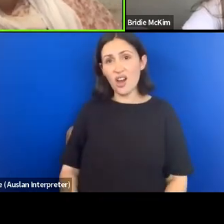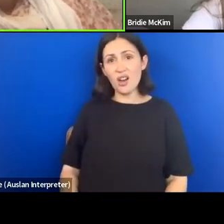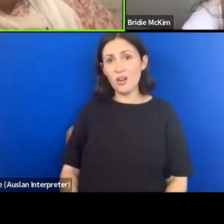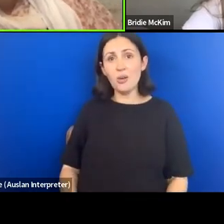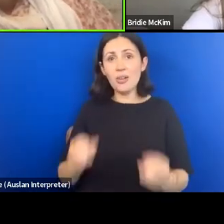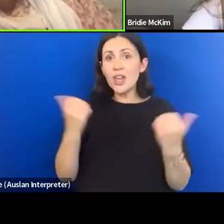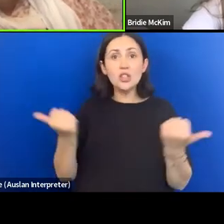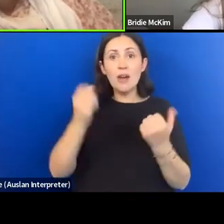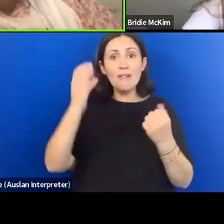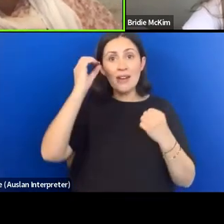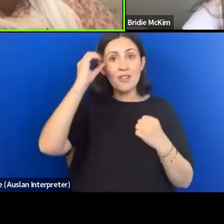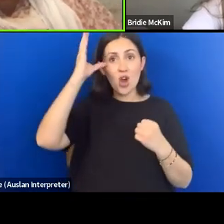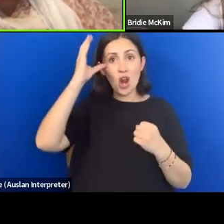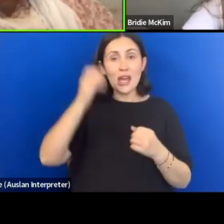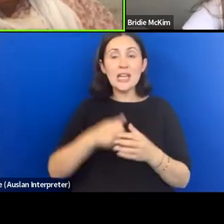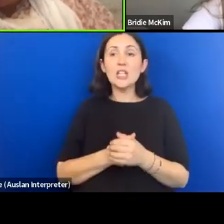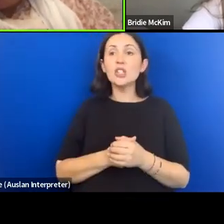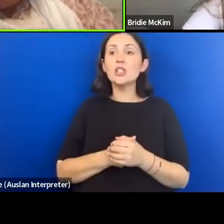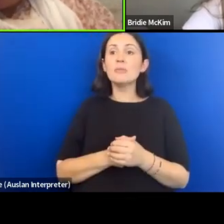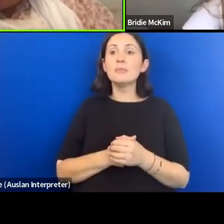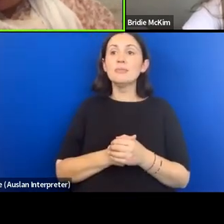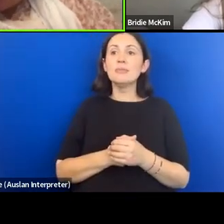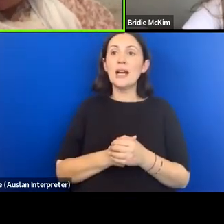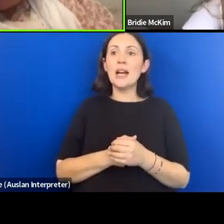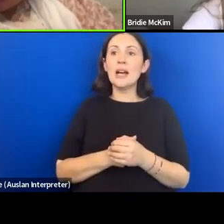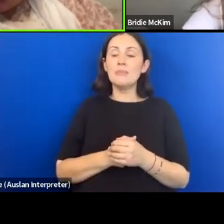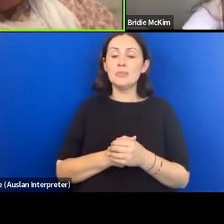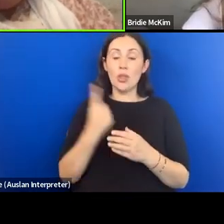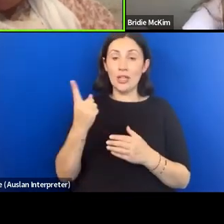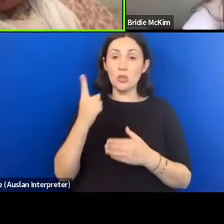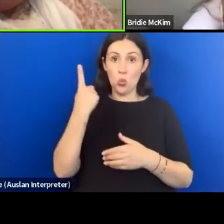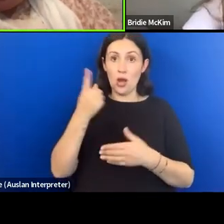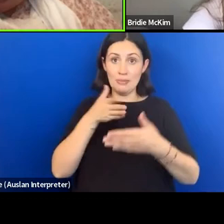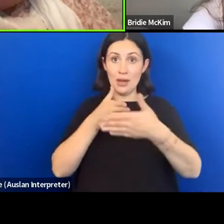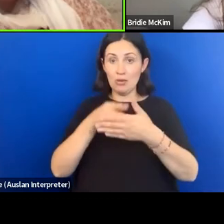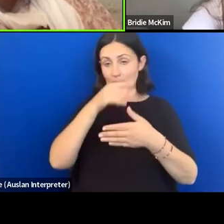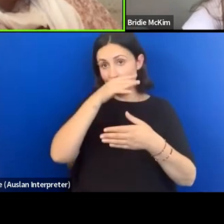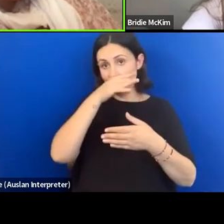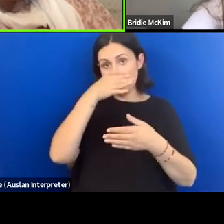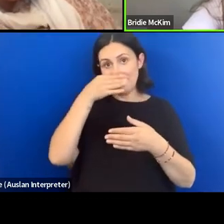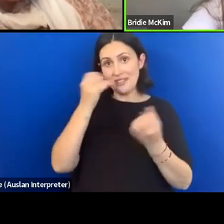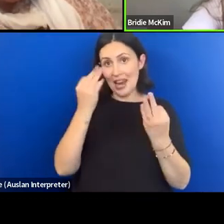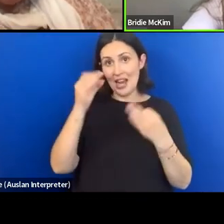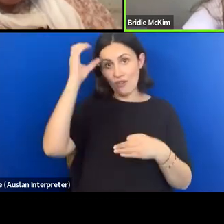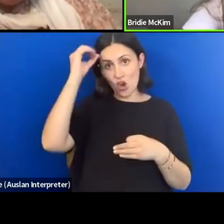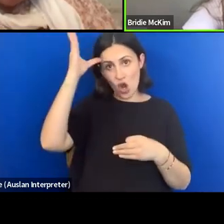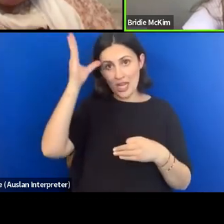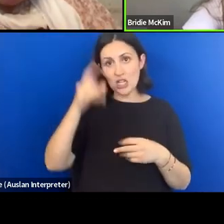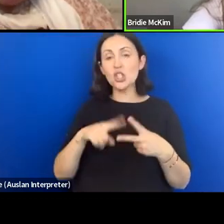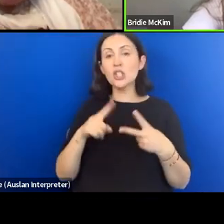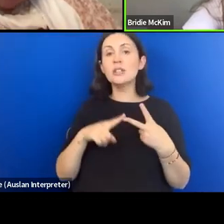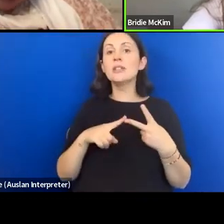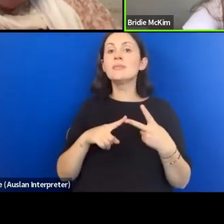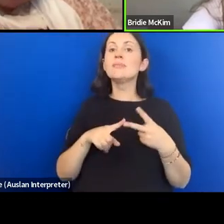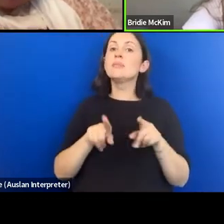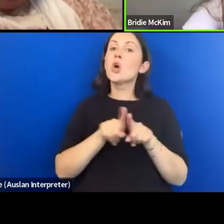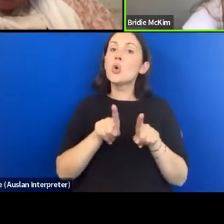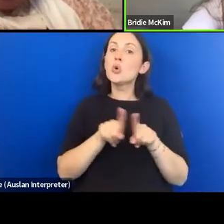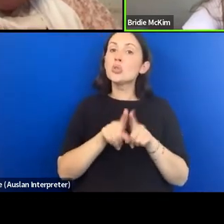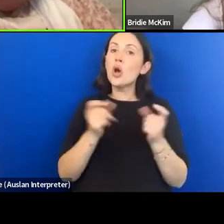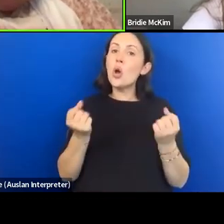I think lack of knowledge is a real barrier. Yeah. And I also think